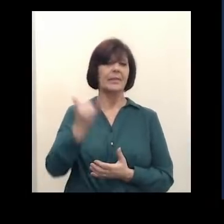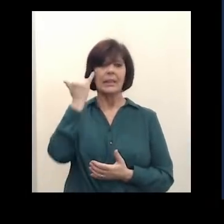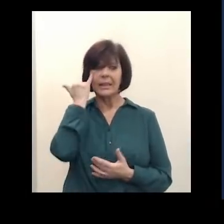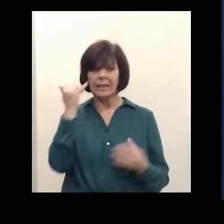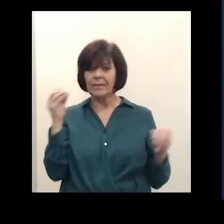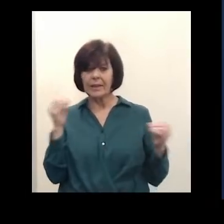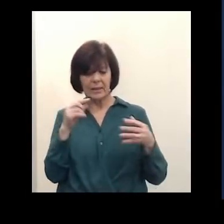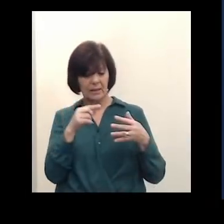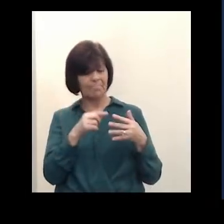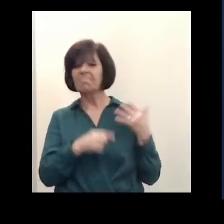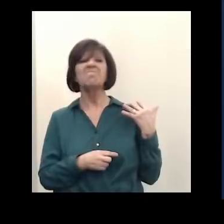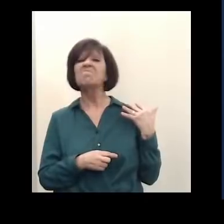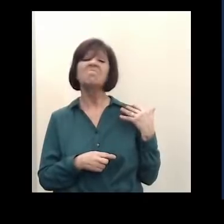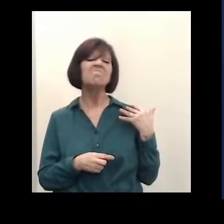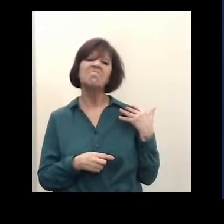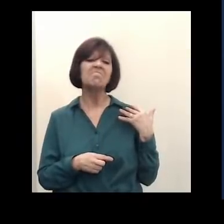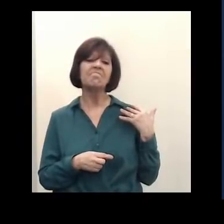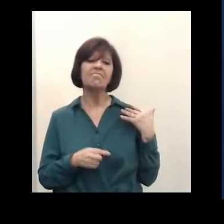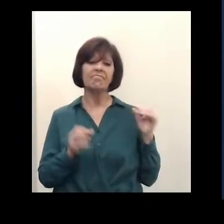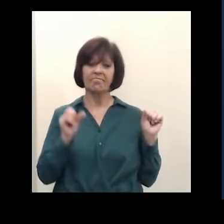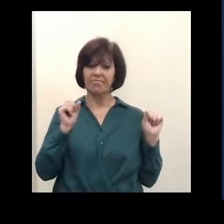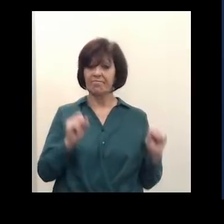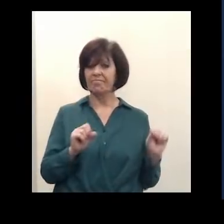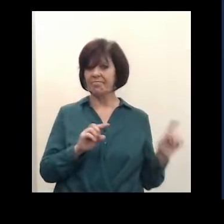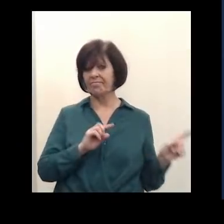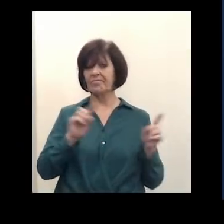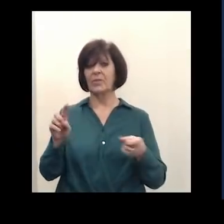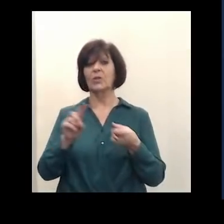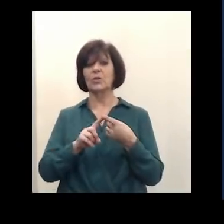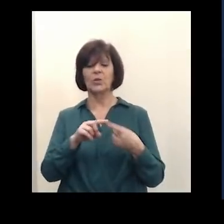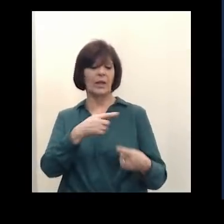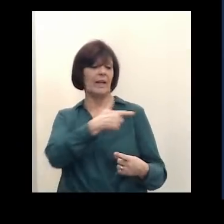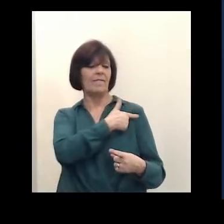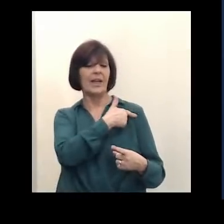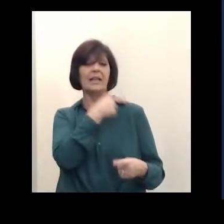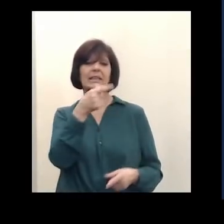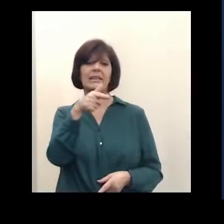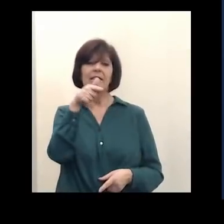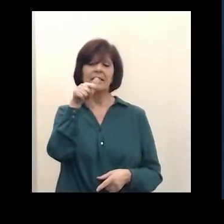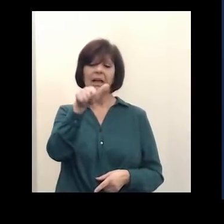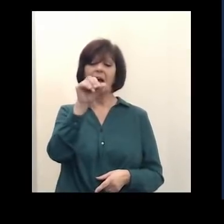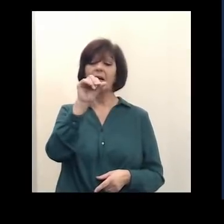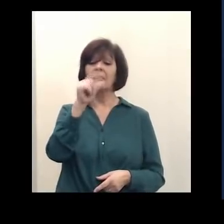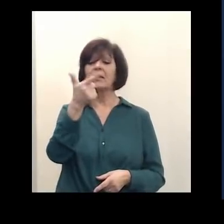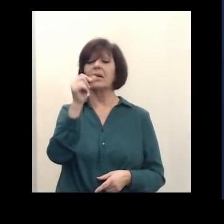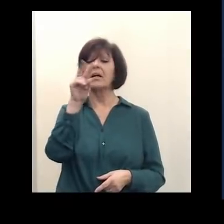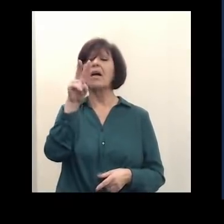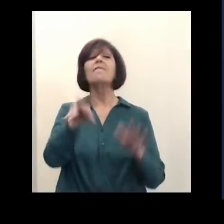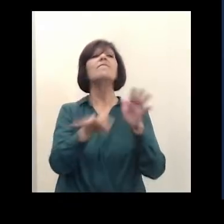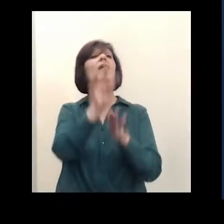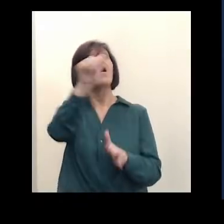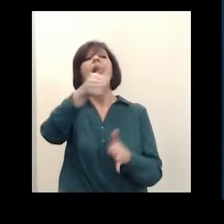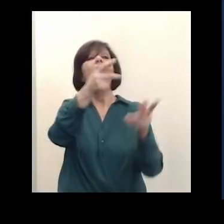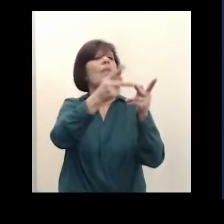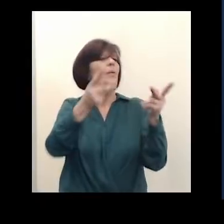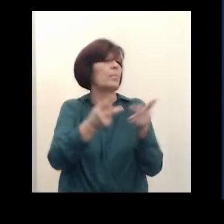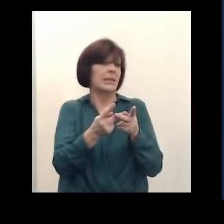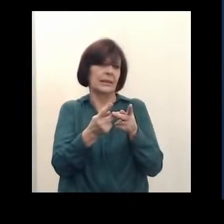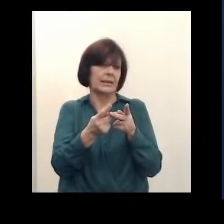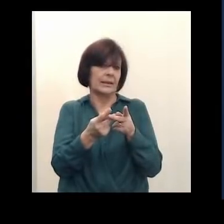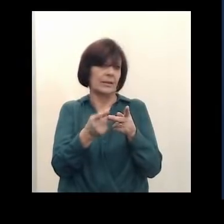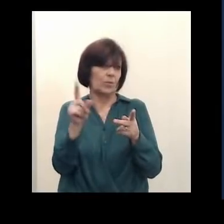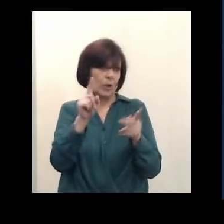good options for you, you can go to the vaccines.gov website and find other locations in our community where you can get a